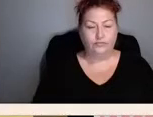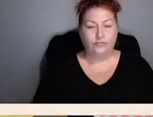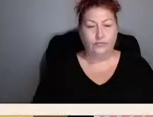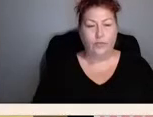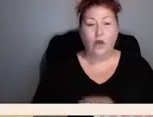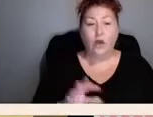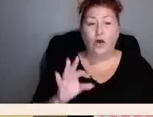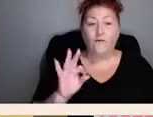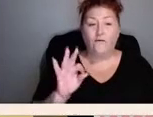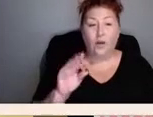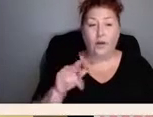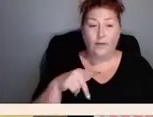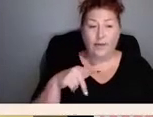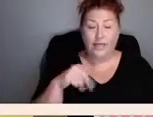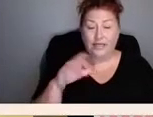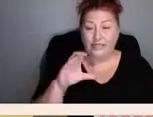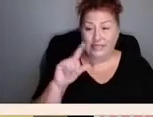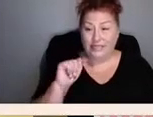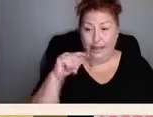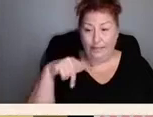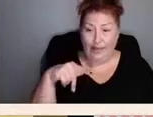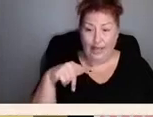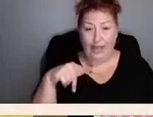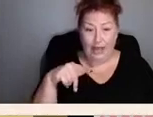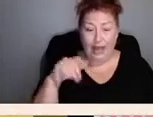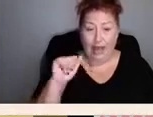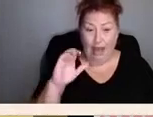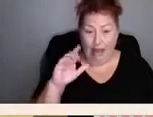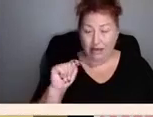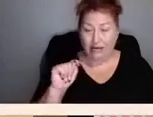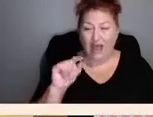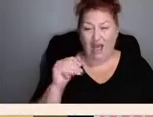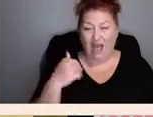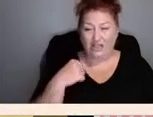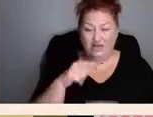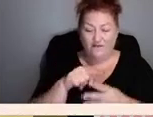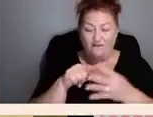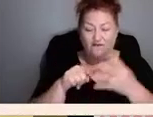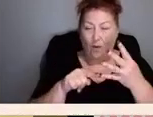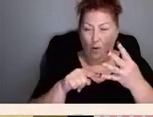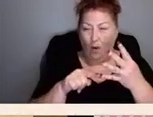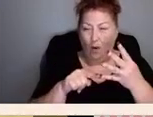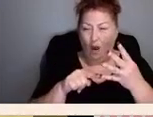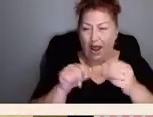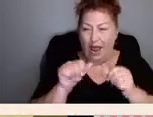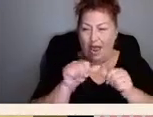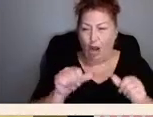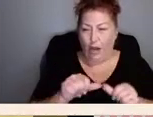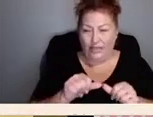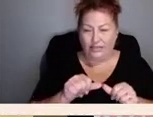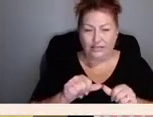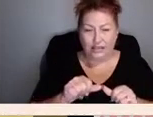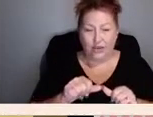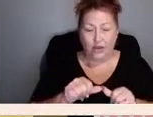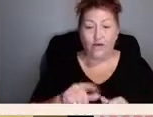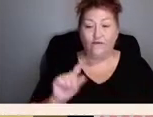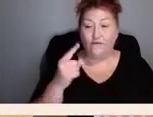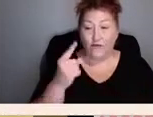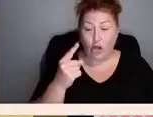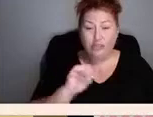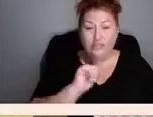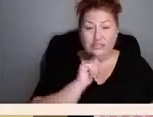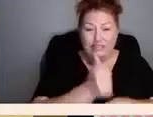The Florida Post-Secondary Comprehensive Transition Program Act has four major areas. First,